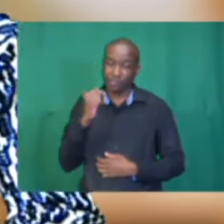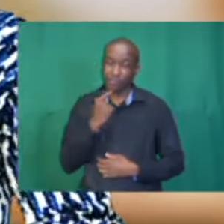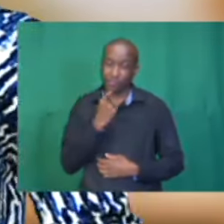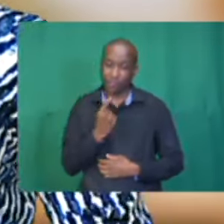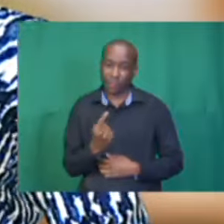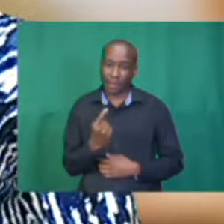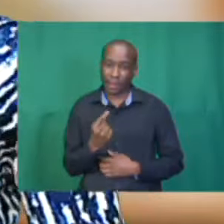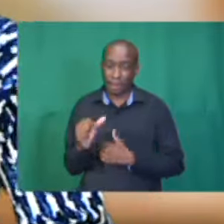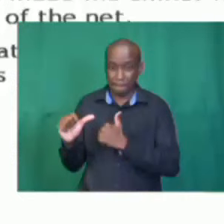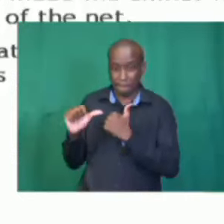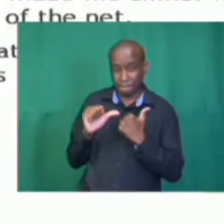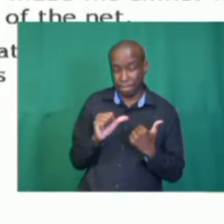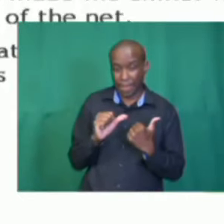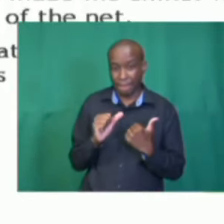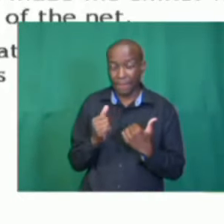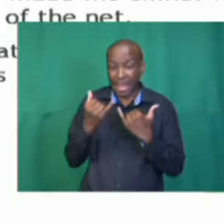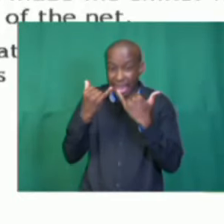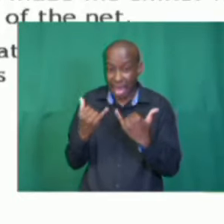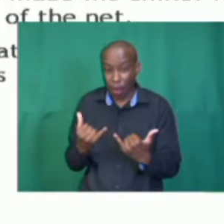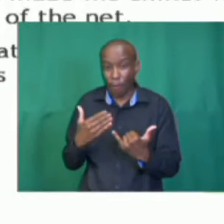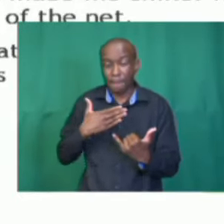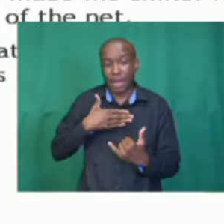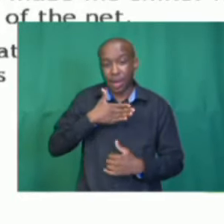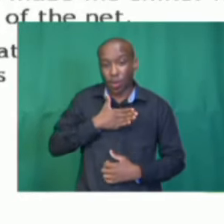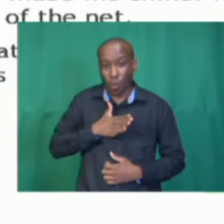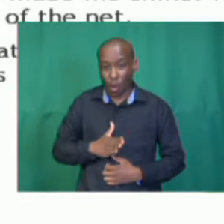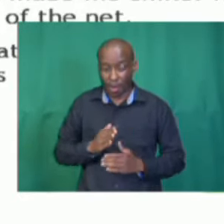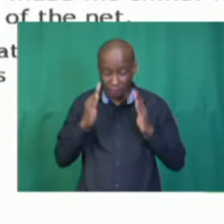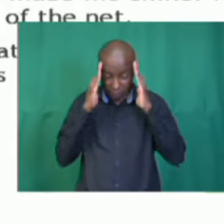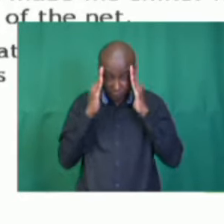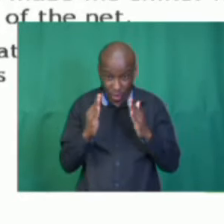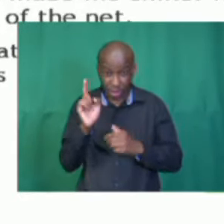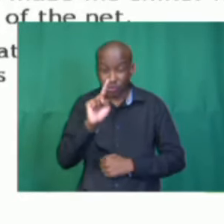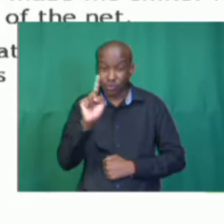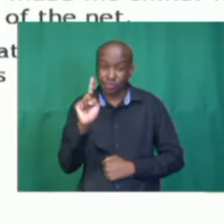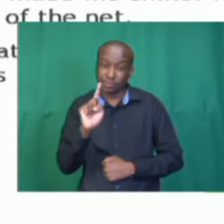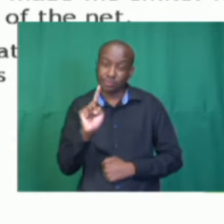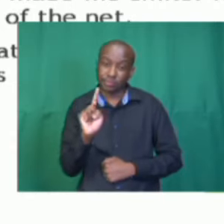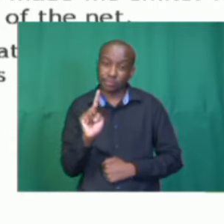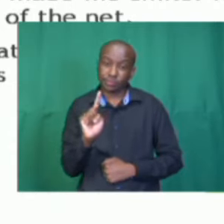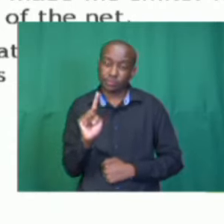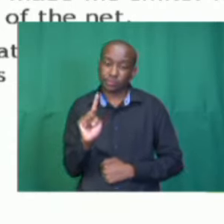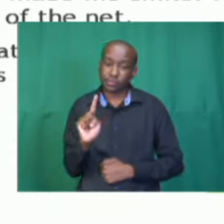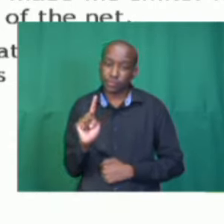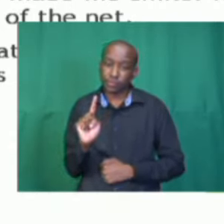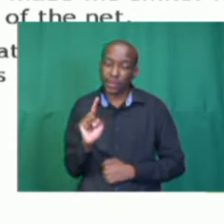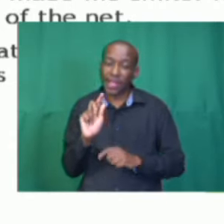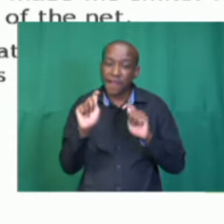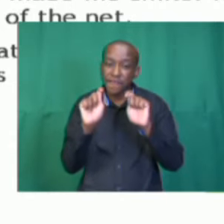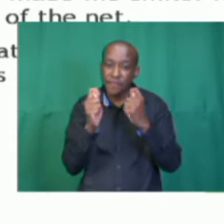we will come back to that. Then I want to point your attention again to the verb